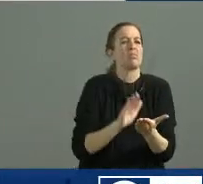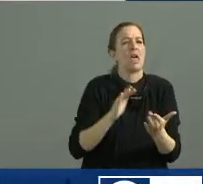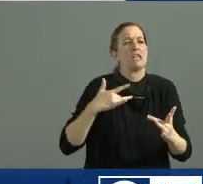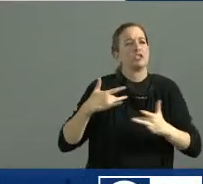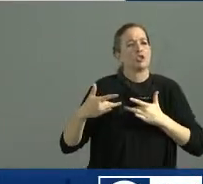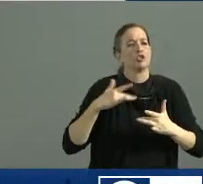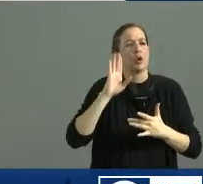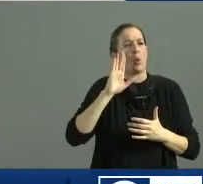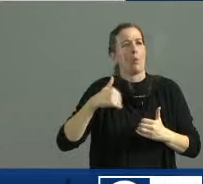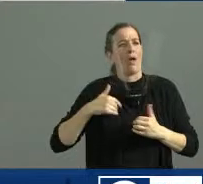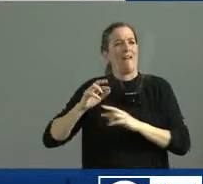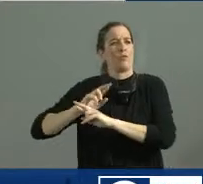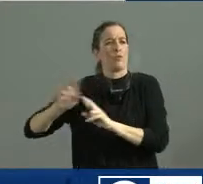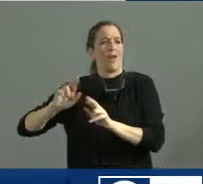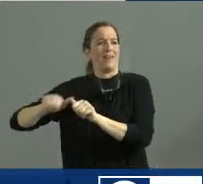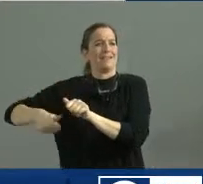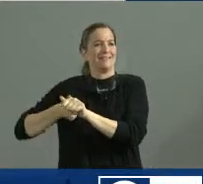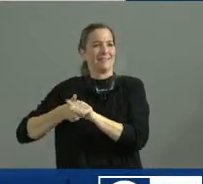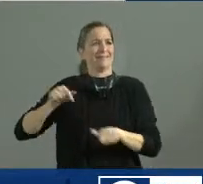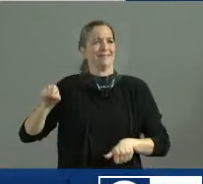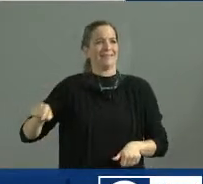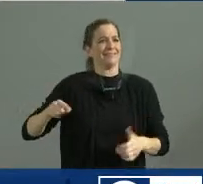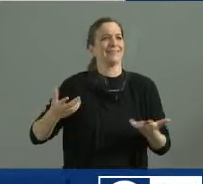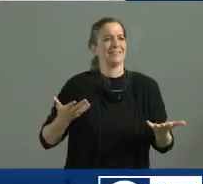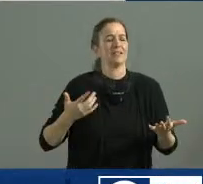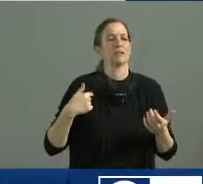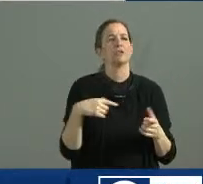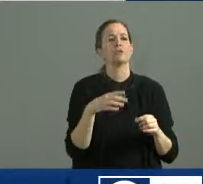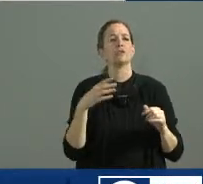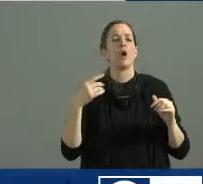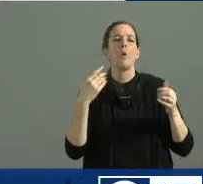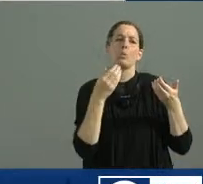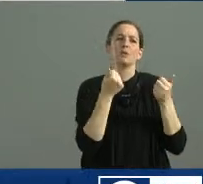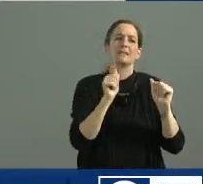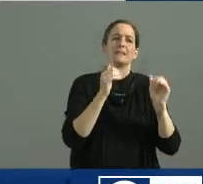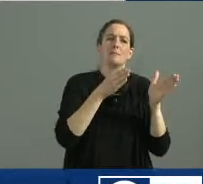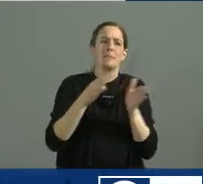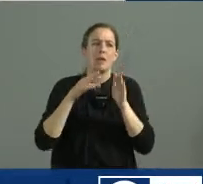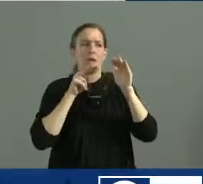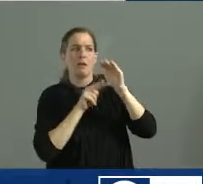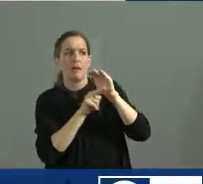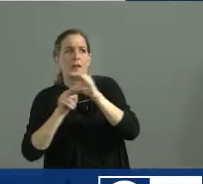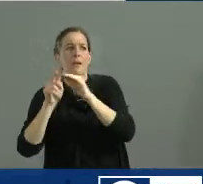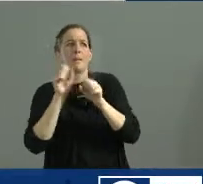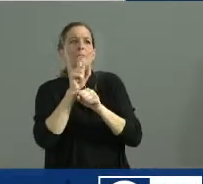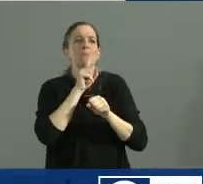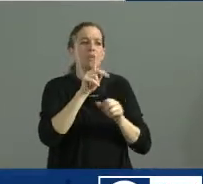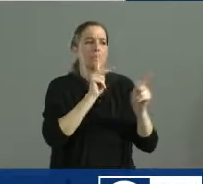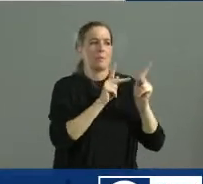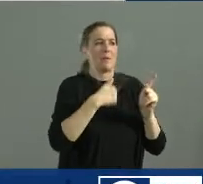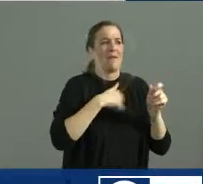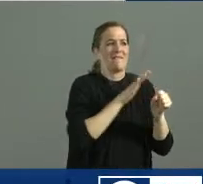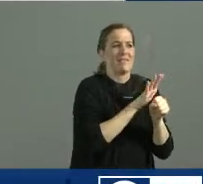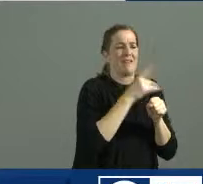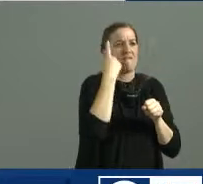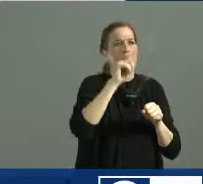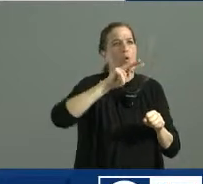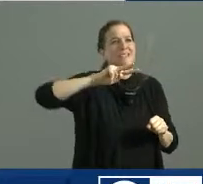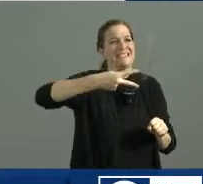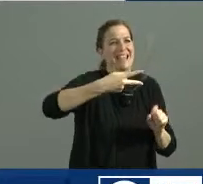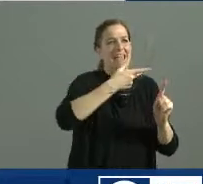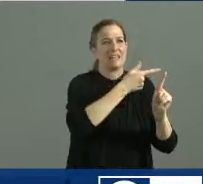that we would be able to have the forward look to make sure that people had that second dose. But I don't know that we would hold it